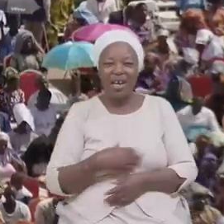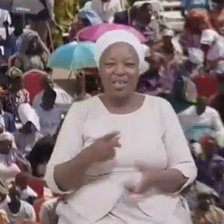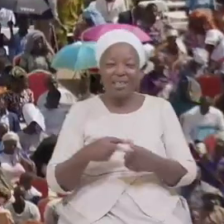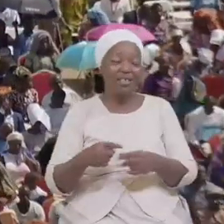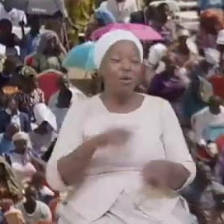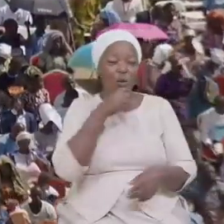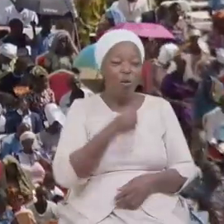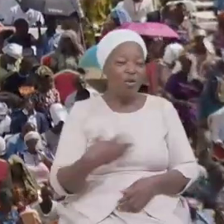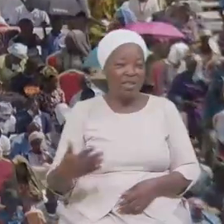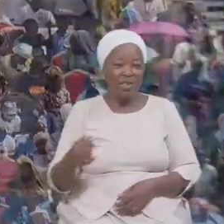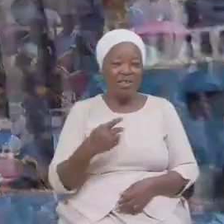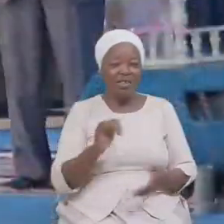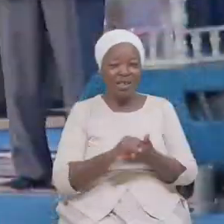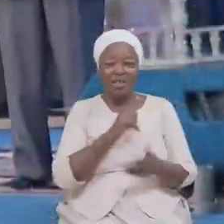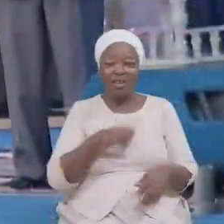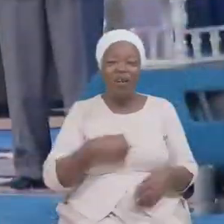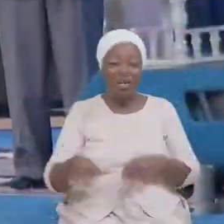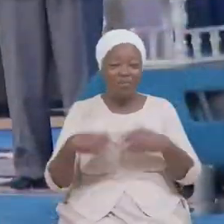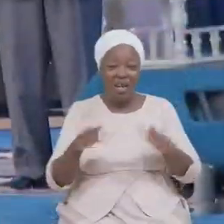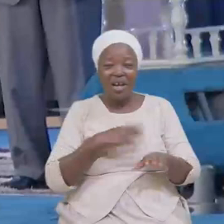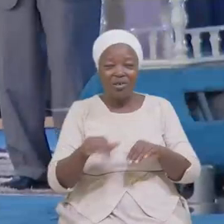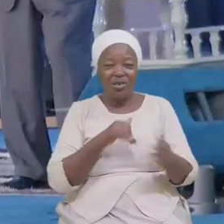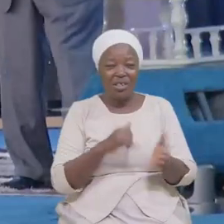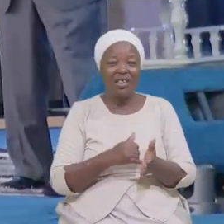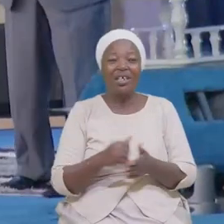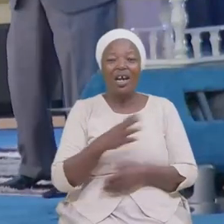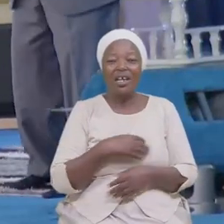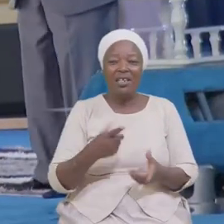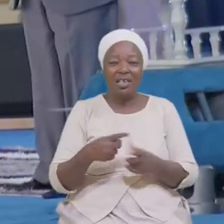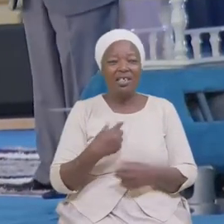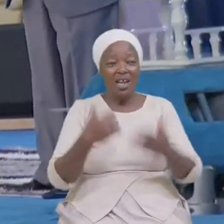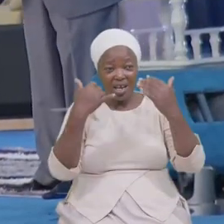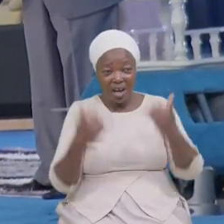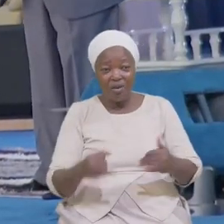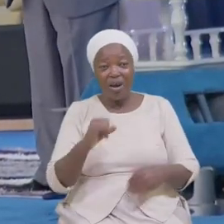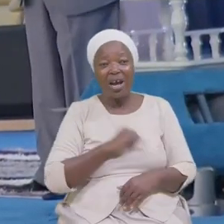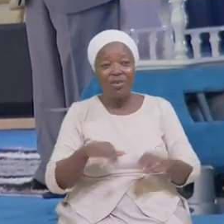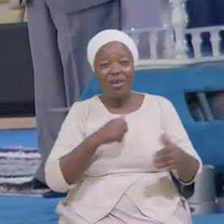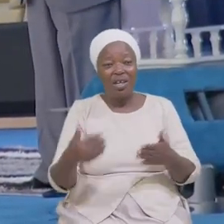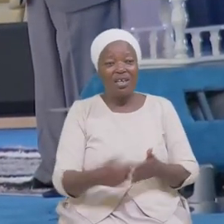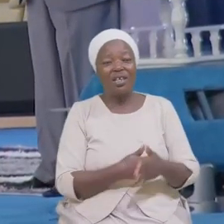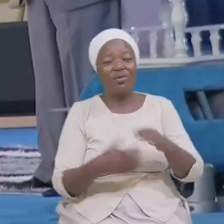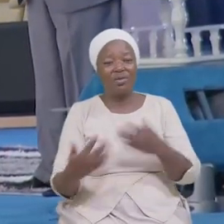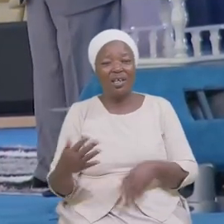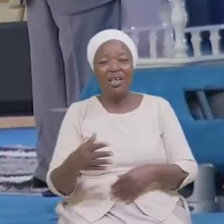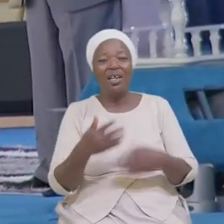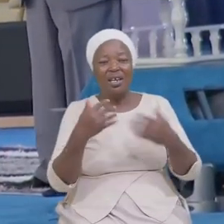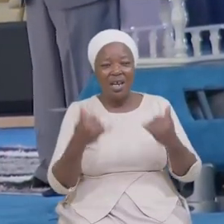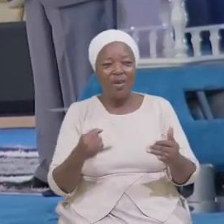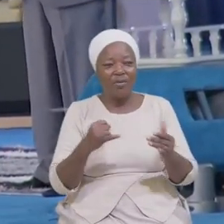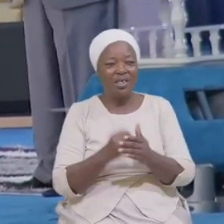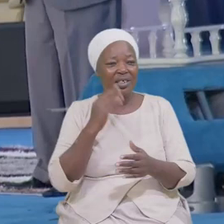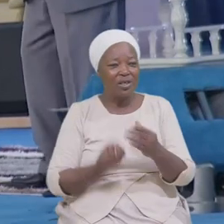the Lord has effected them and they are done. And he says, now I do a new thing. Now it shall spring